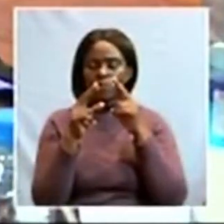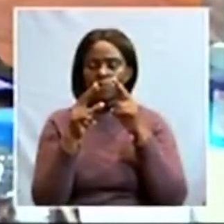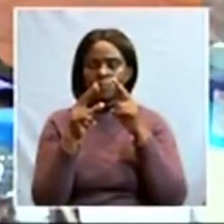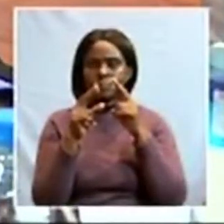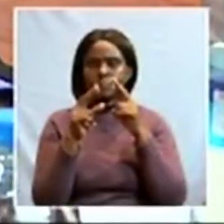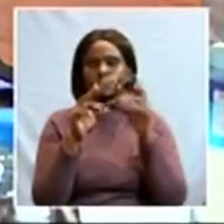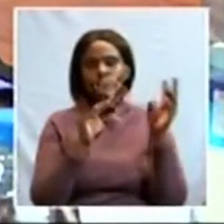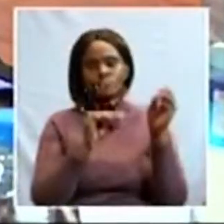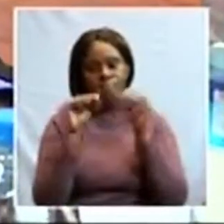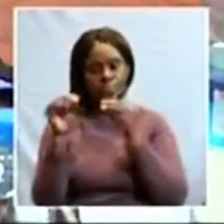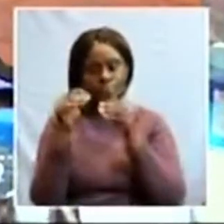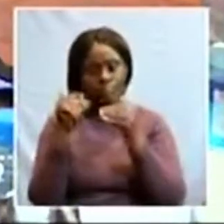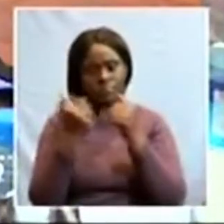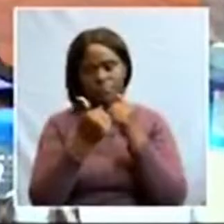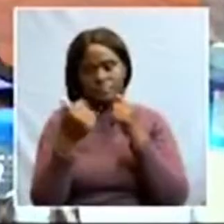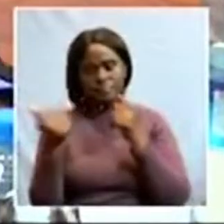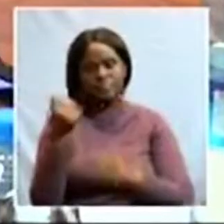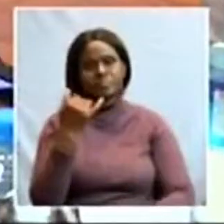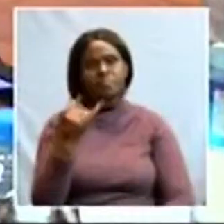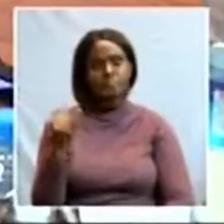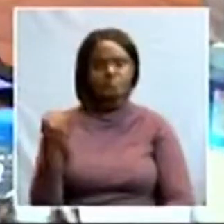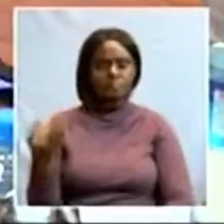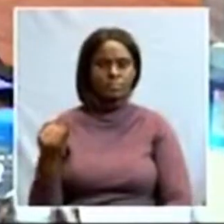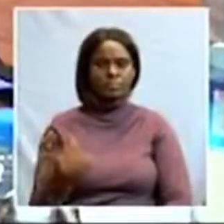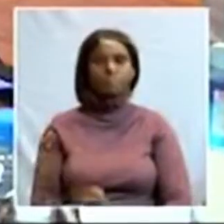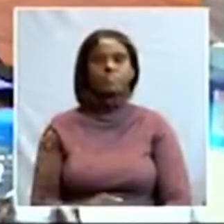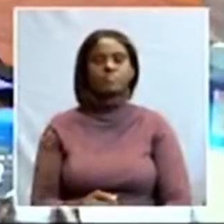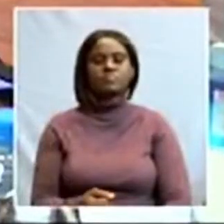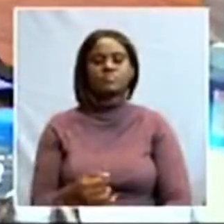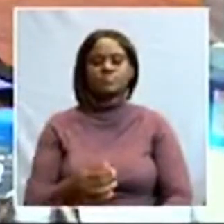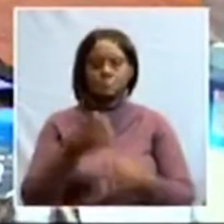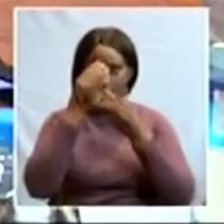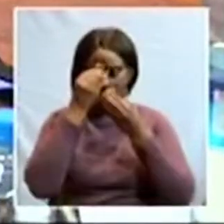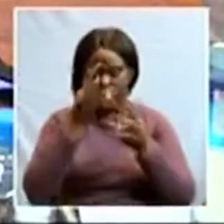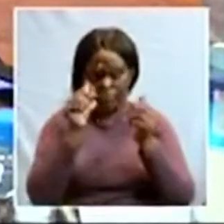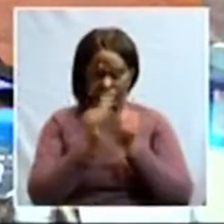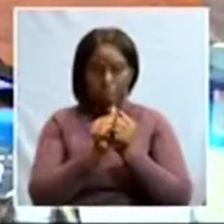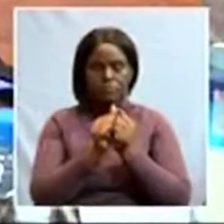We move now to another item, compliance with